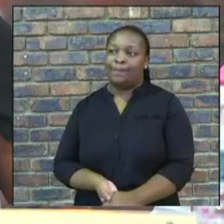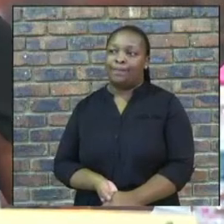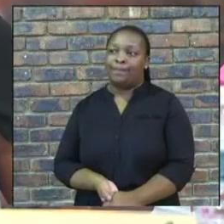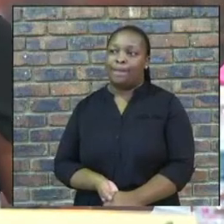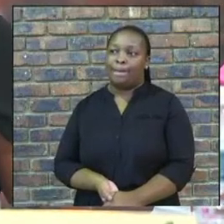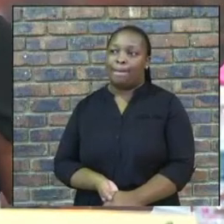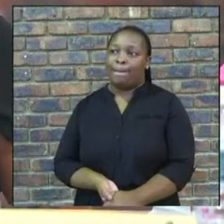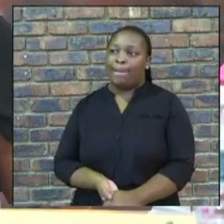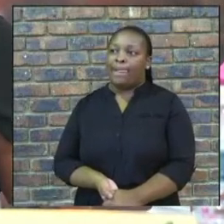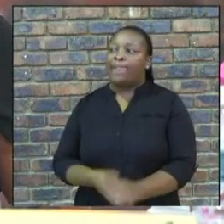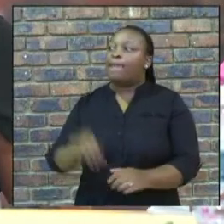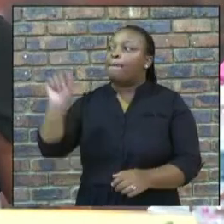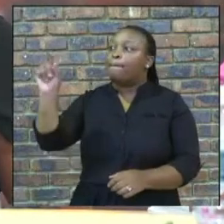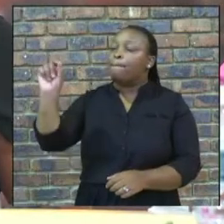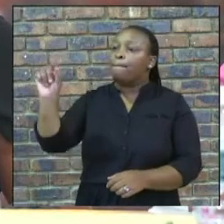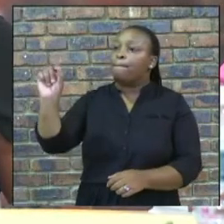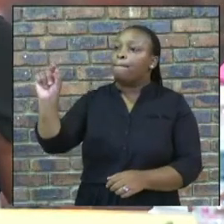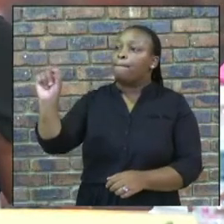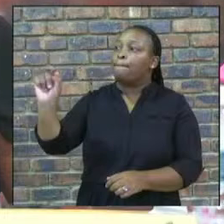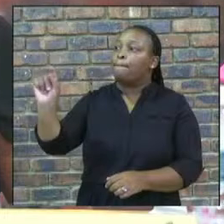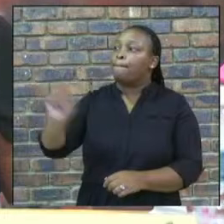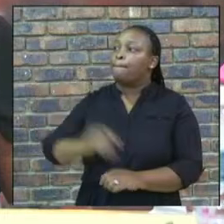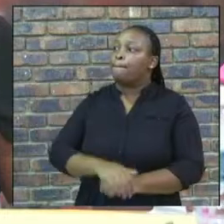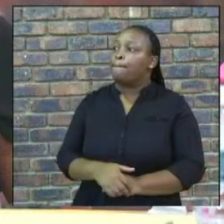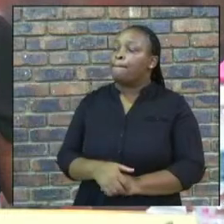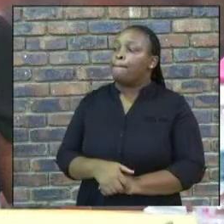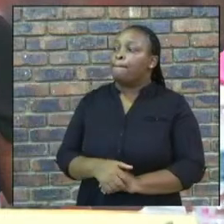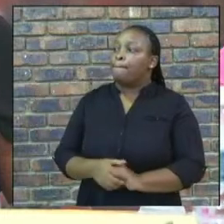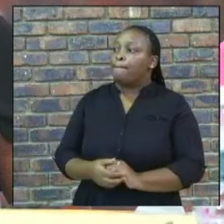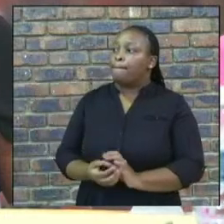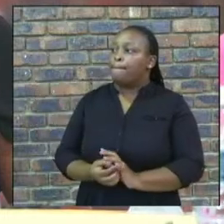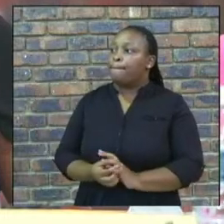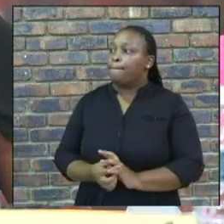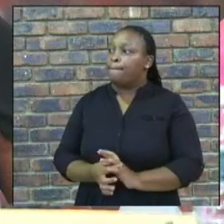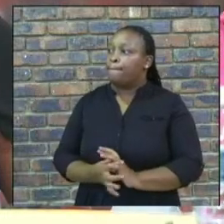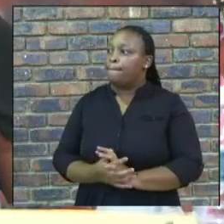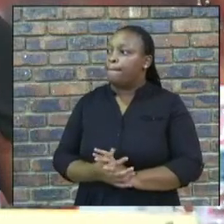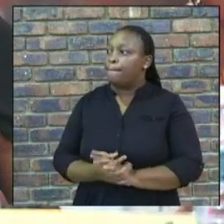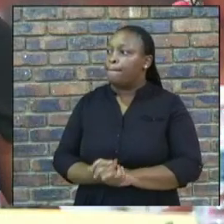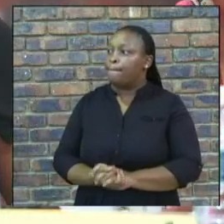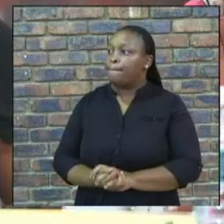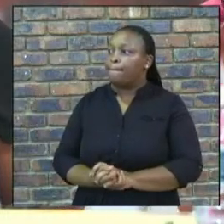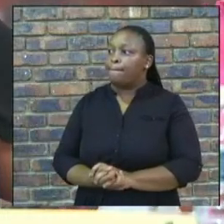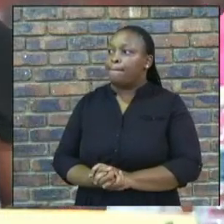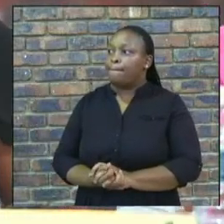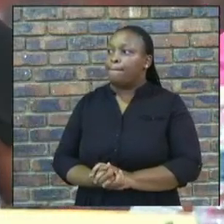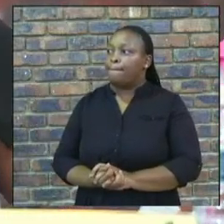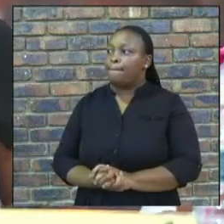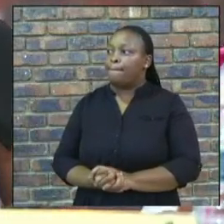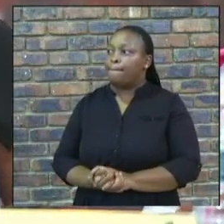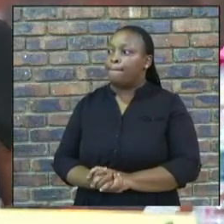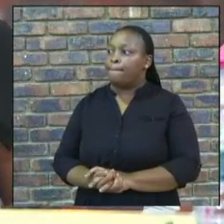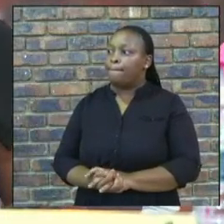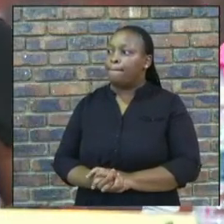Sorry, nothing is keep umuntu one. Is it fine? So ngizongena after yena. Who's number 9?